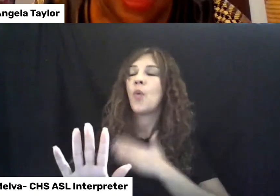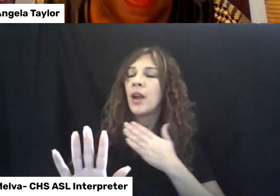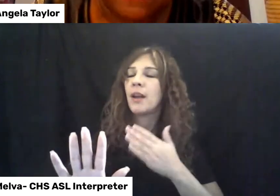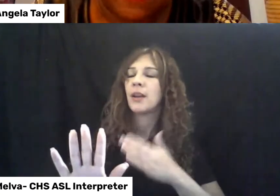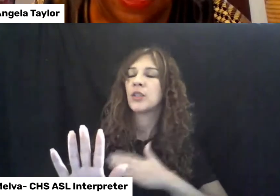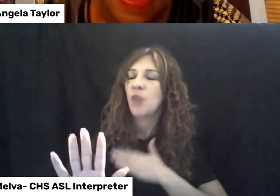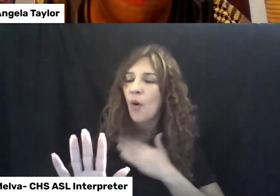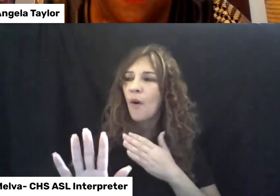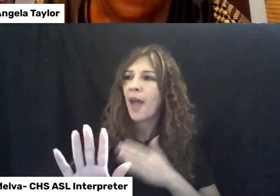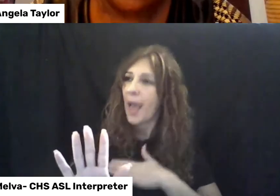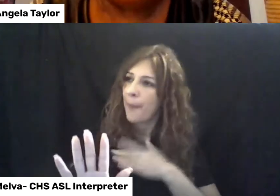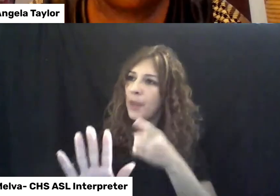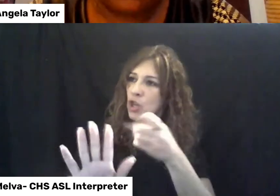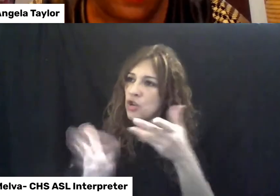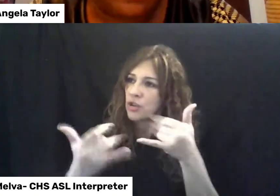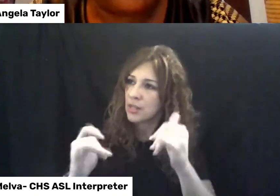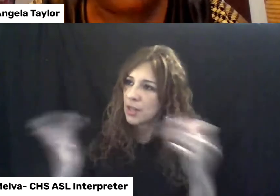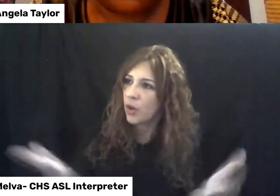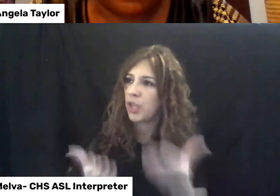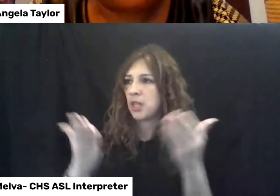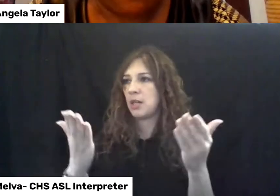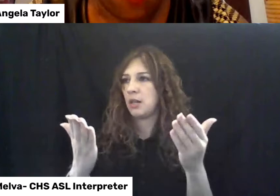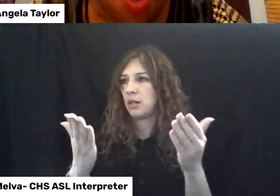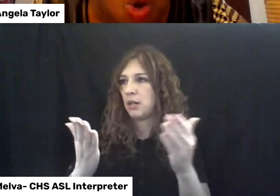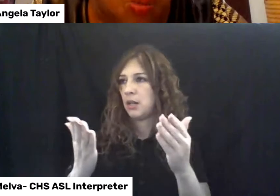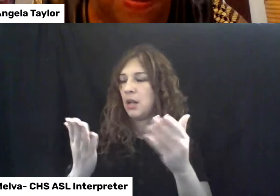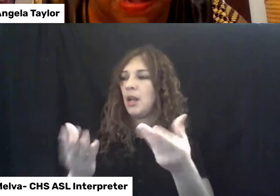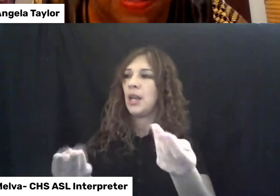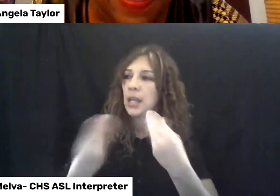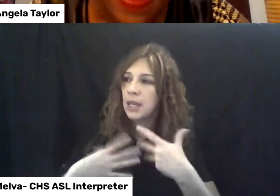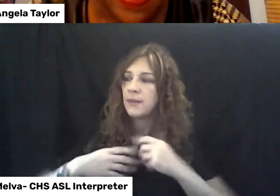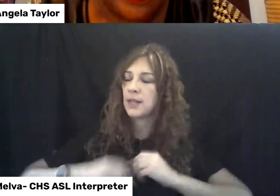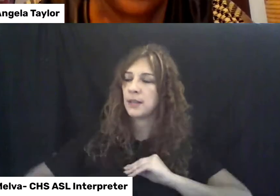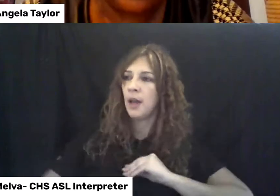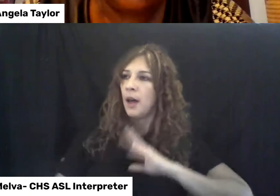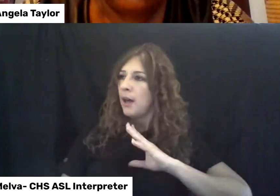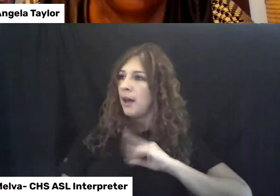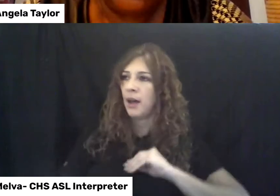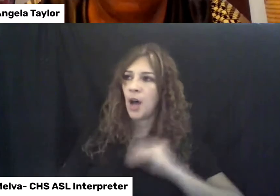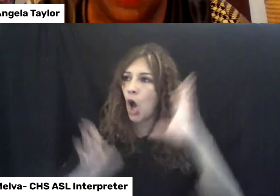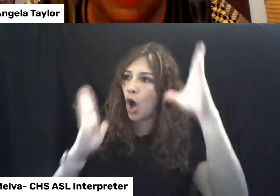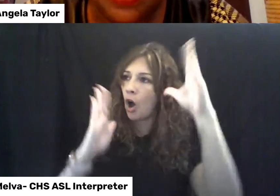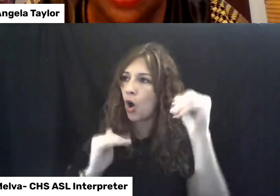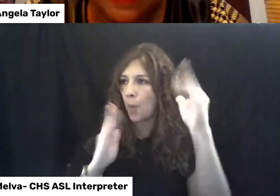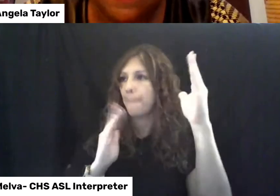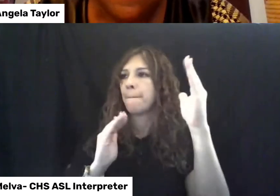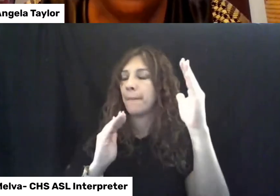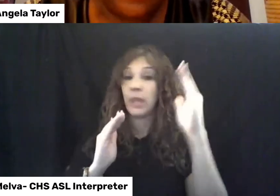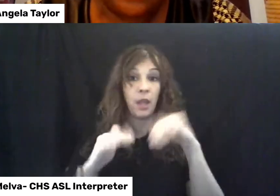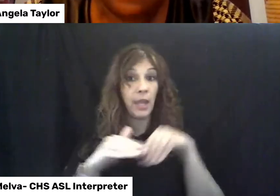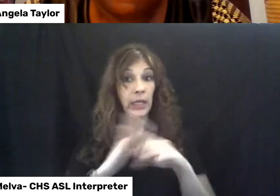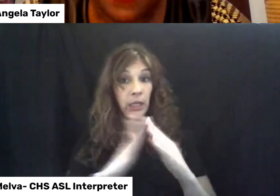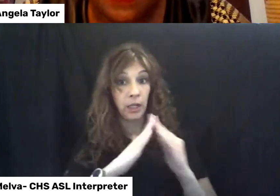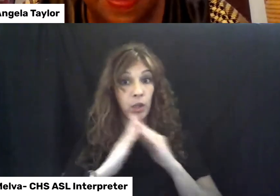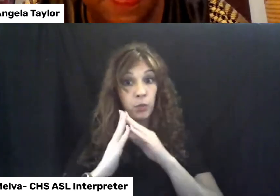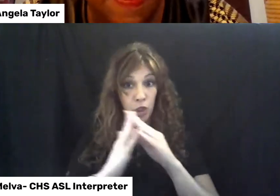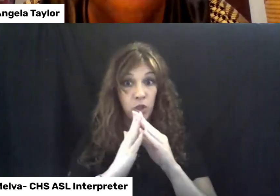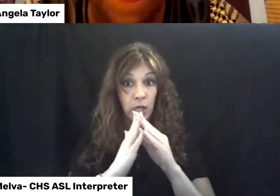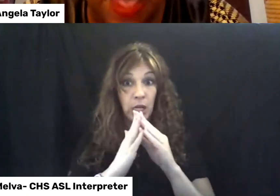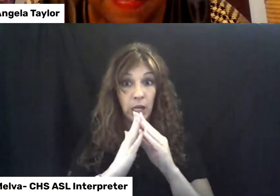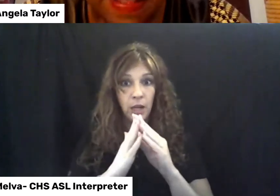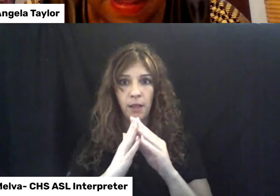that you guys are here because it gives us hope." And in a community that has